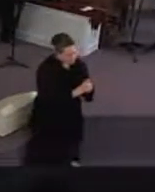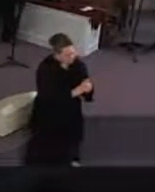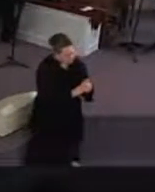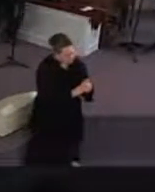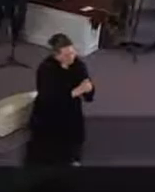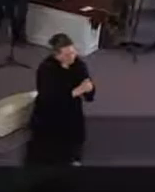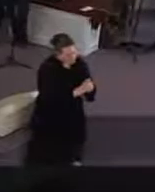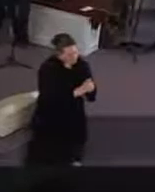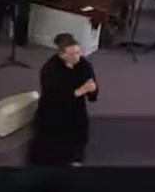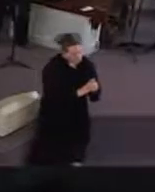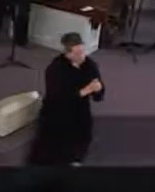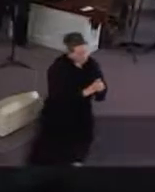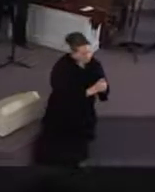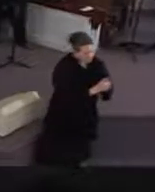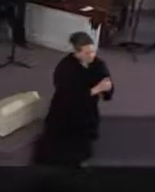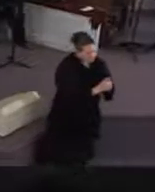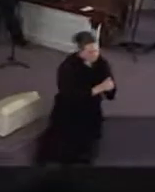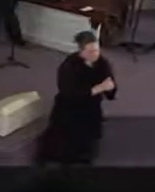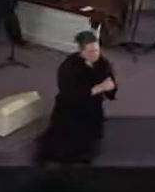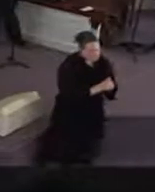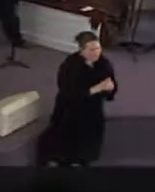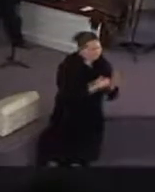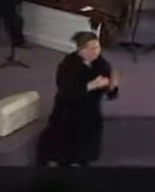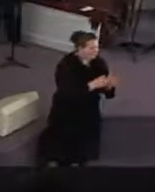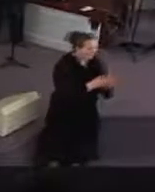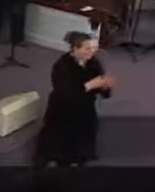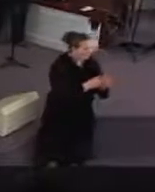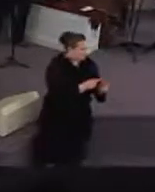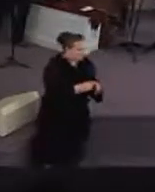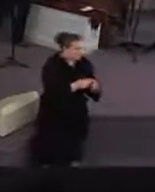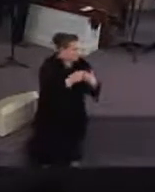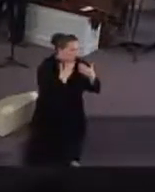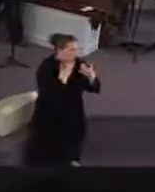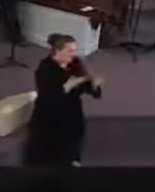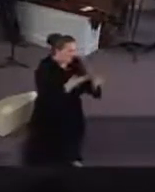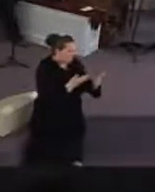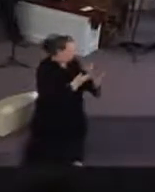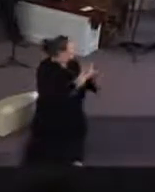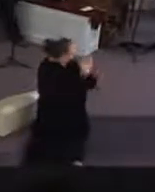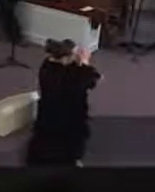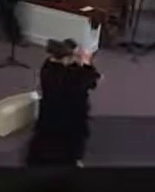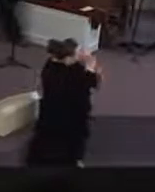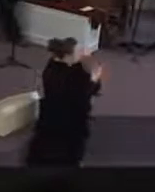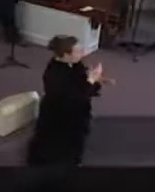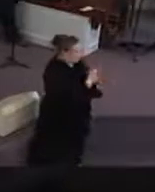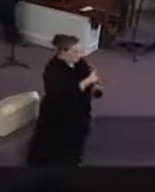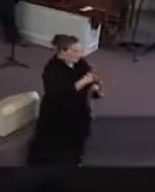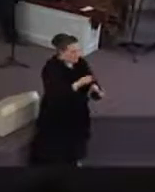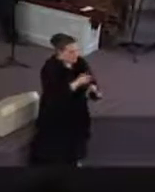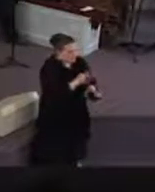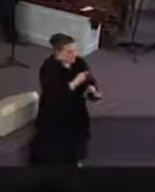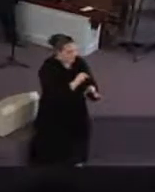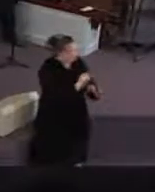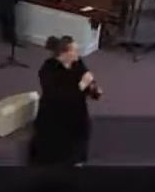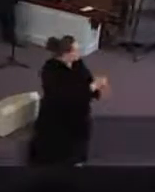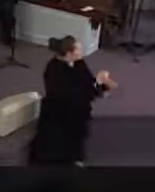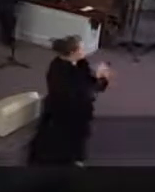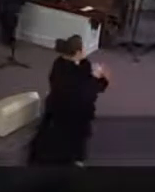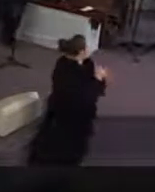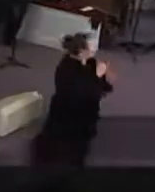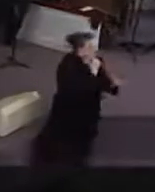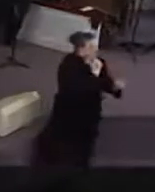Stay with us again today. I'd like to say a special thanks to Brother Felzine, who's helped us today. Sister Lyle and Sister Hux